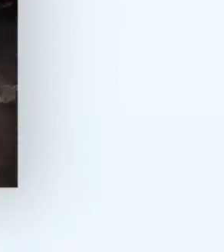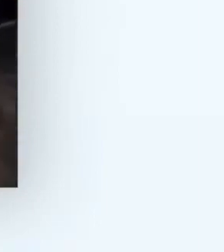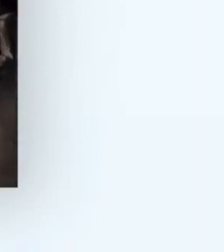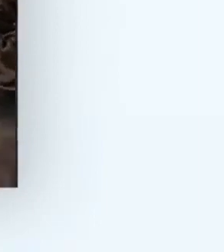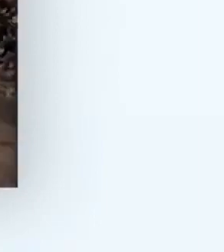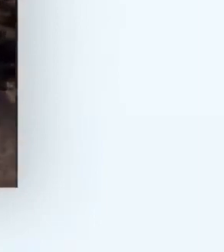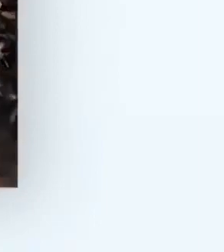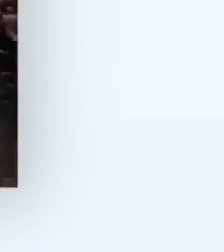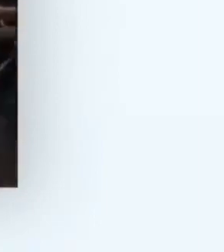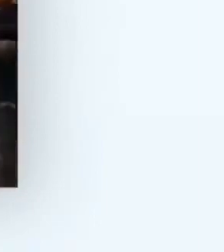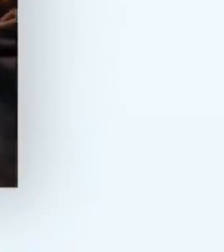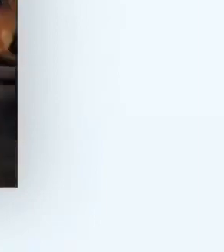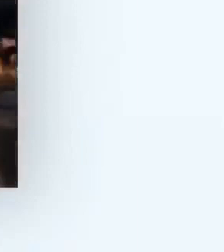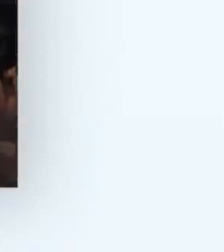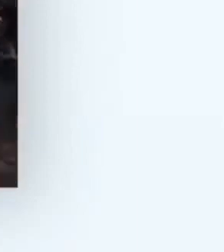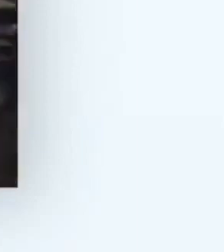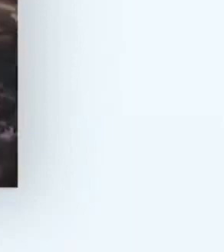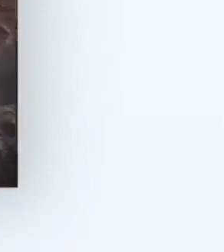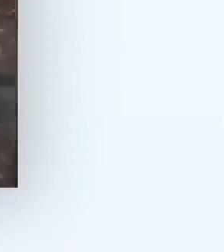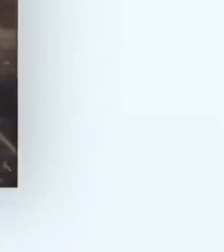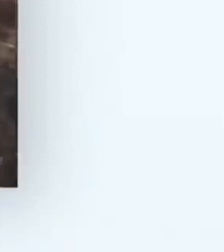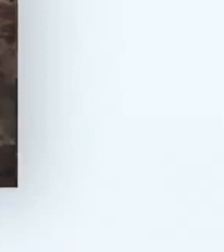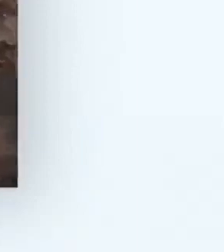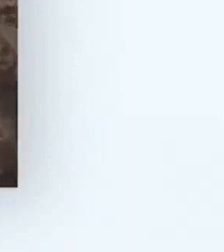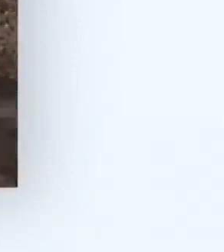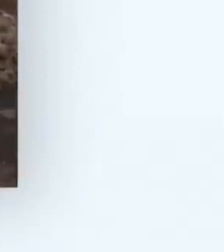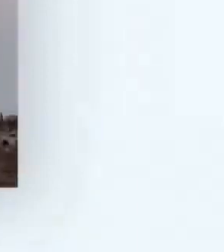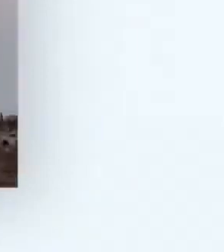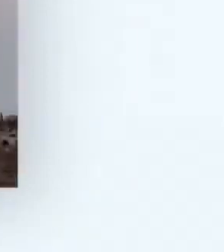It swept across the country like a storm.